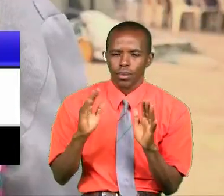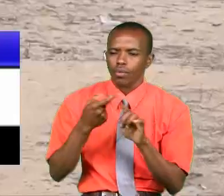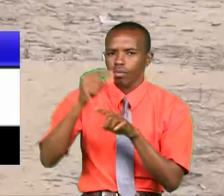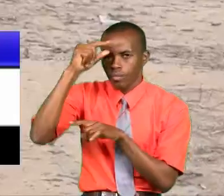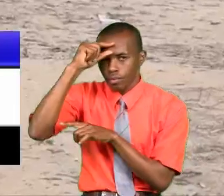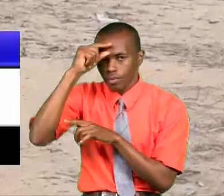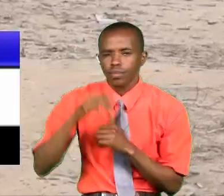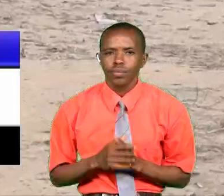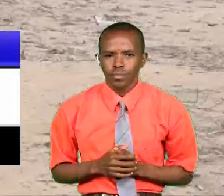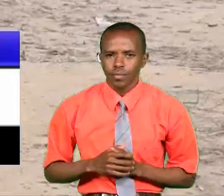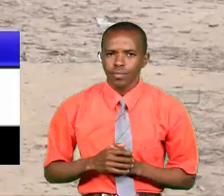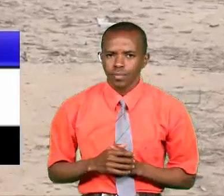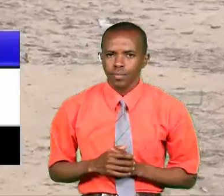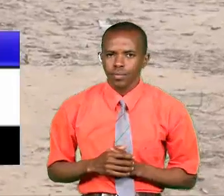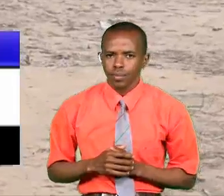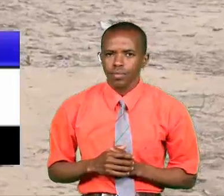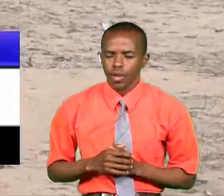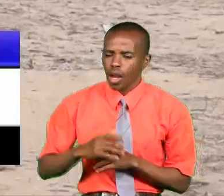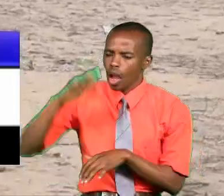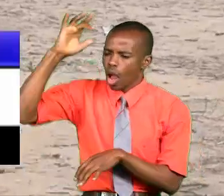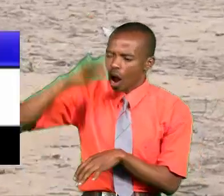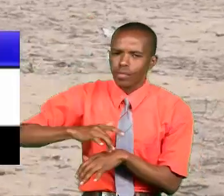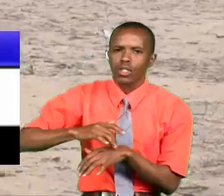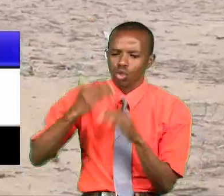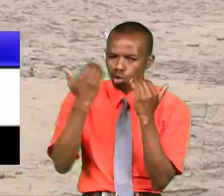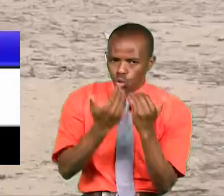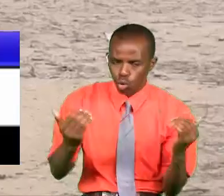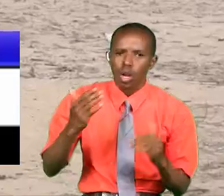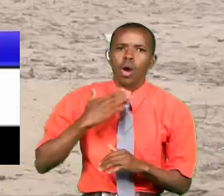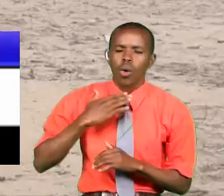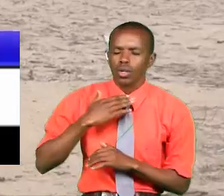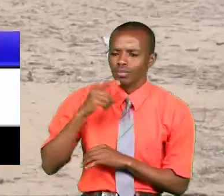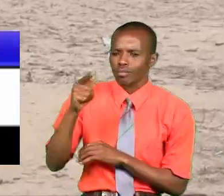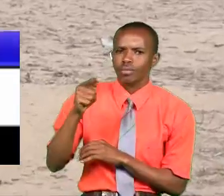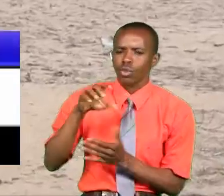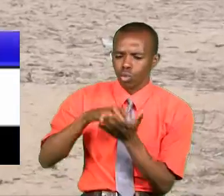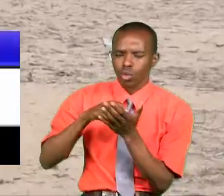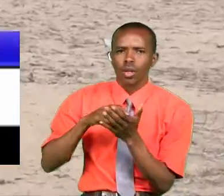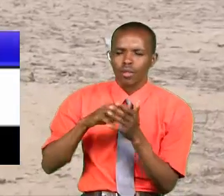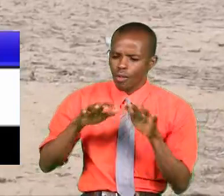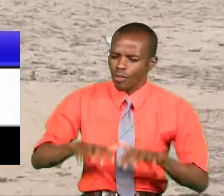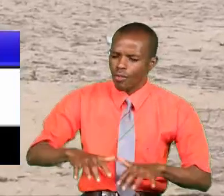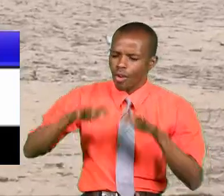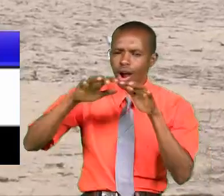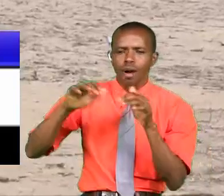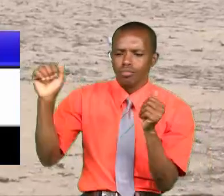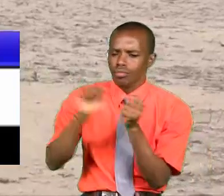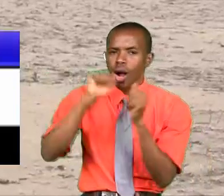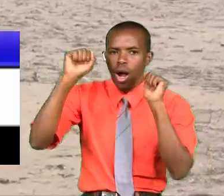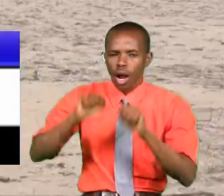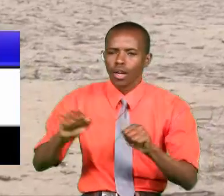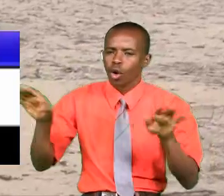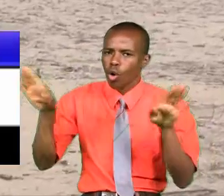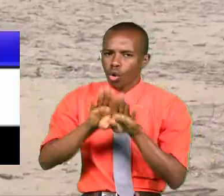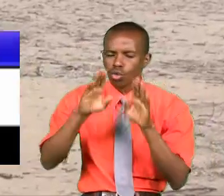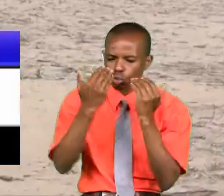government. Parents to the affected students are decrying the incident, saying the flood's destruction might shut their